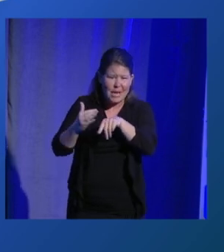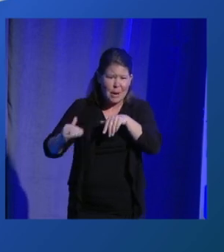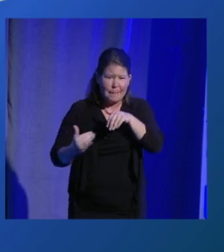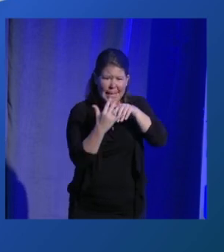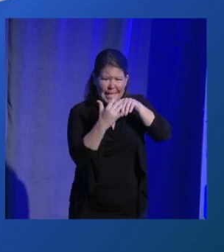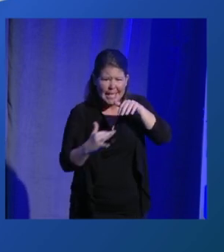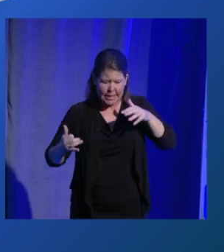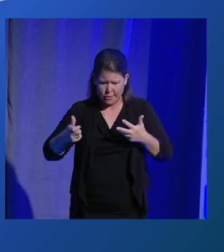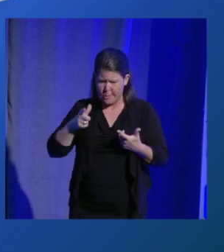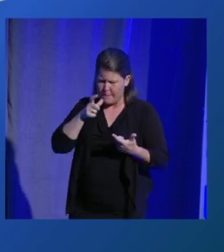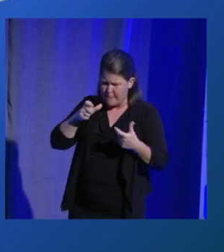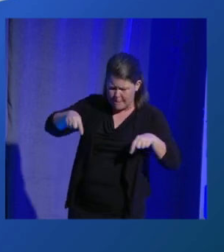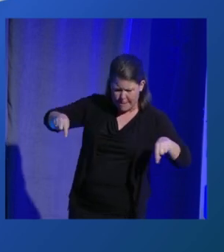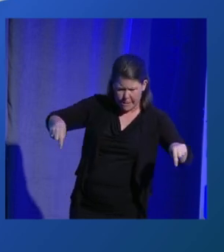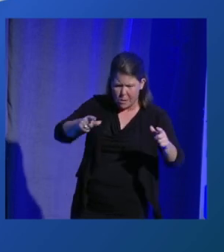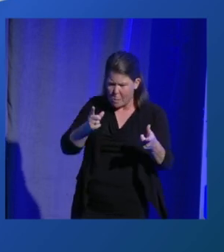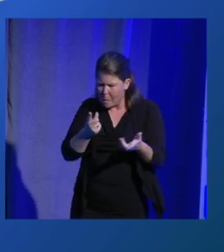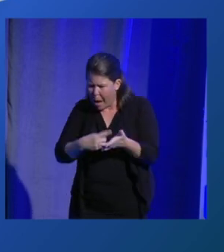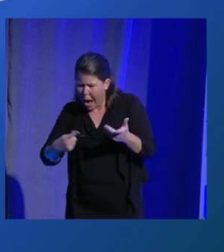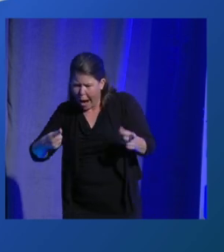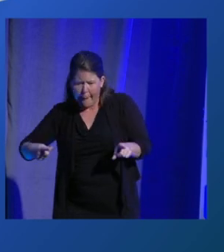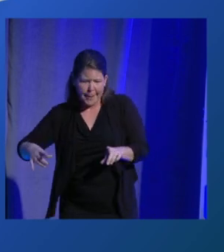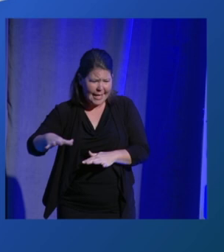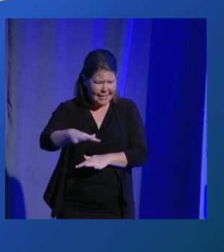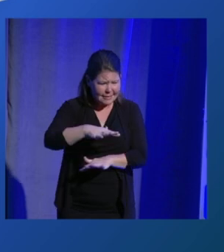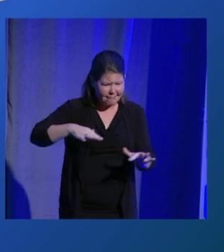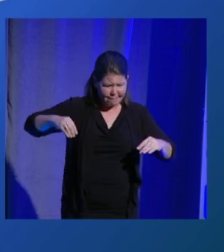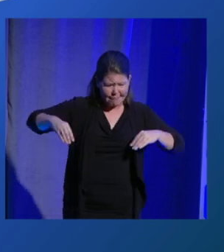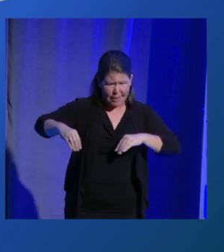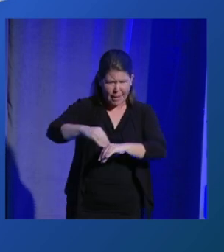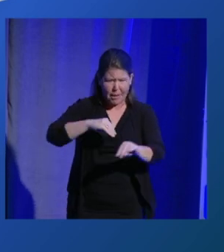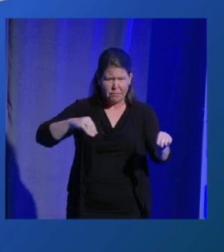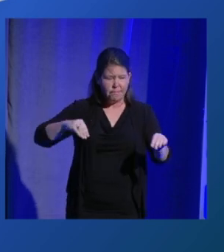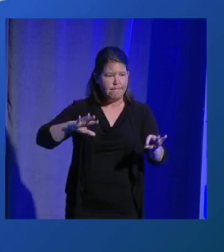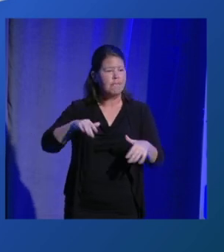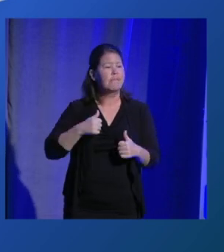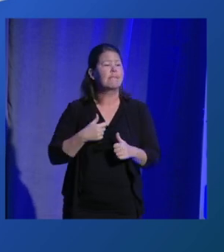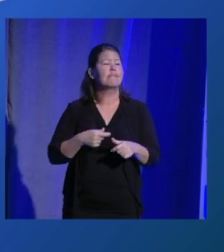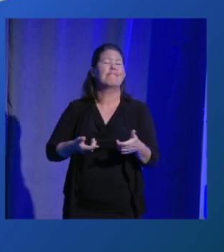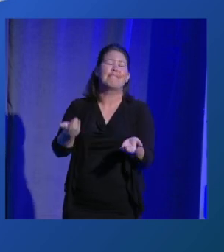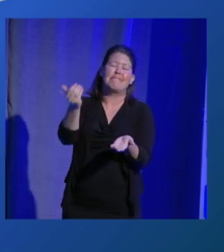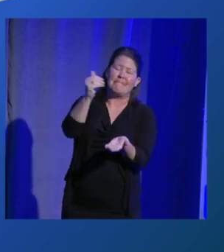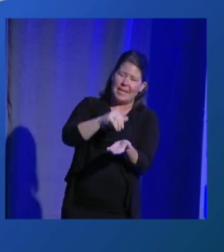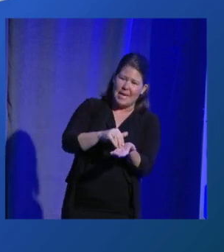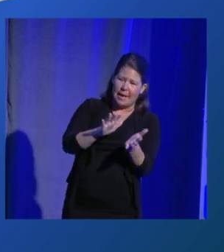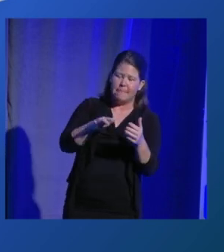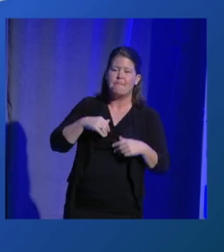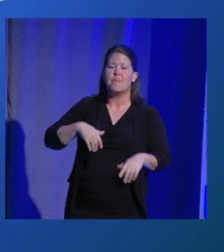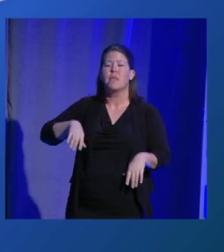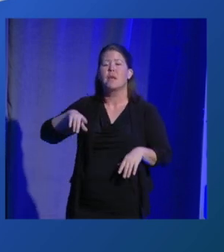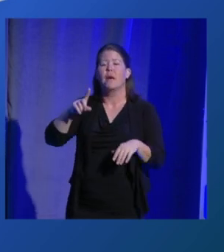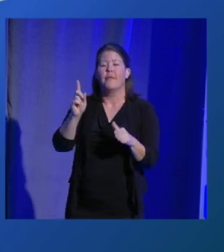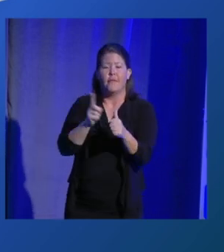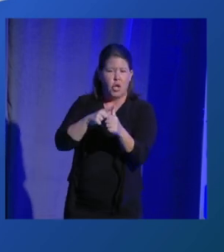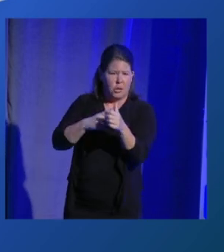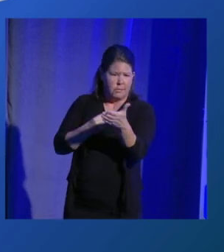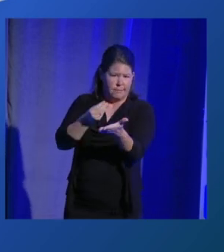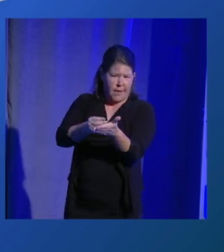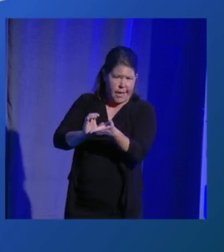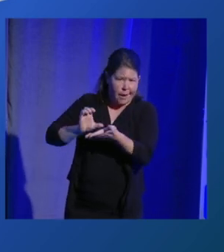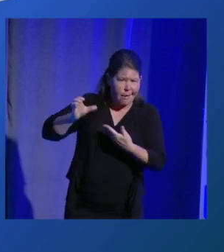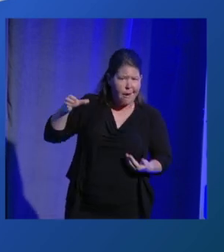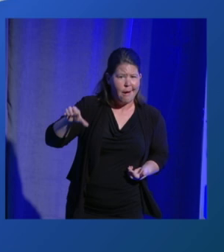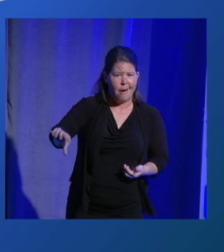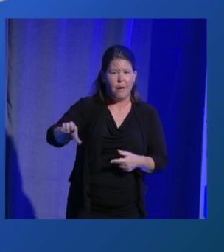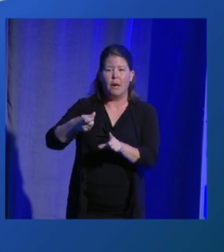um again lar was first funded by the government was funded by the British government um but it's has